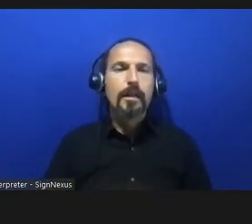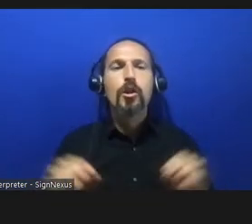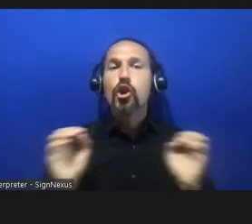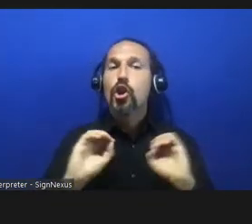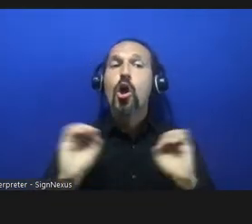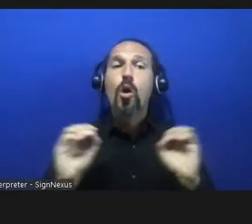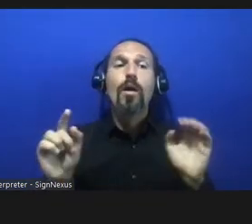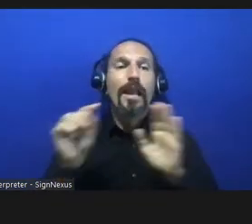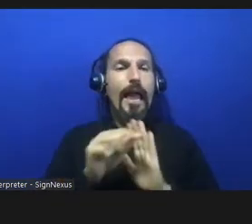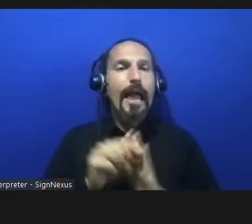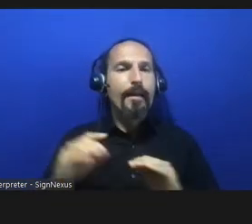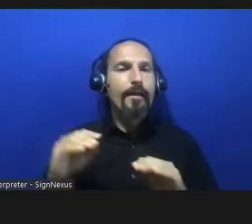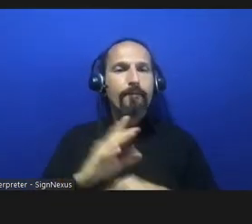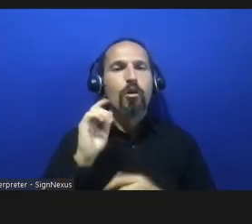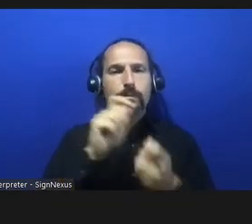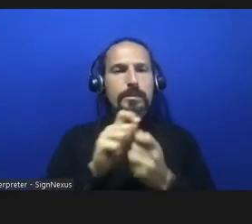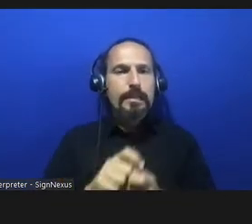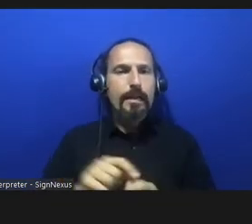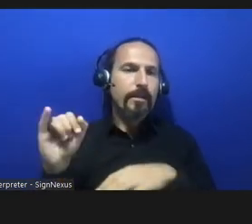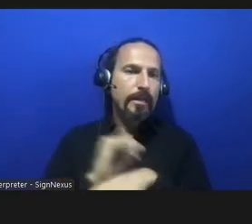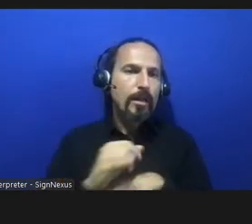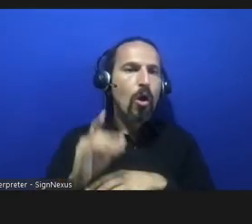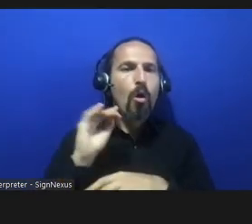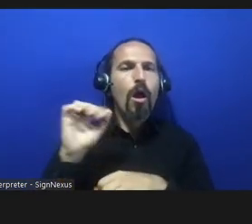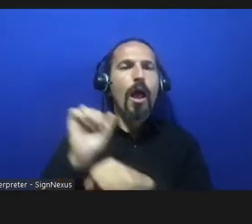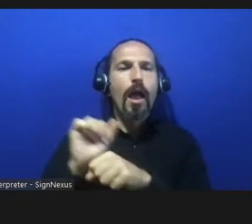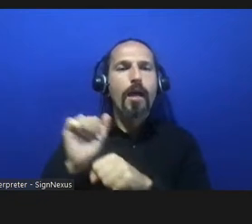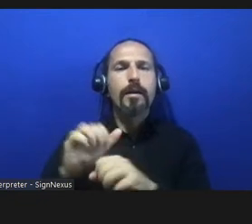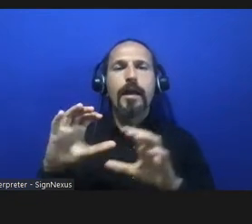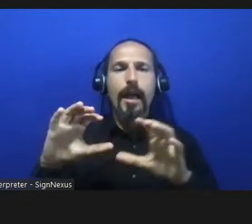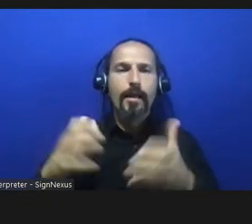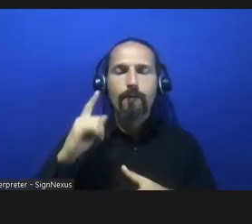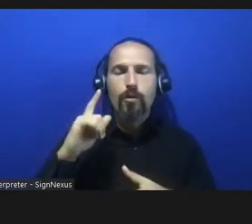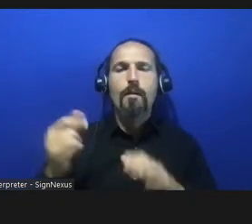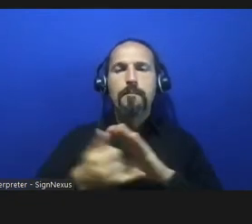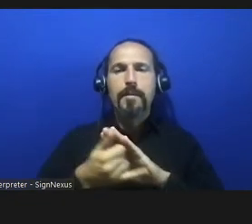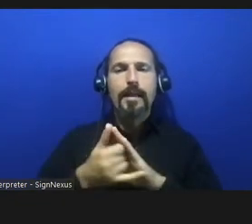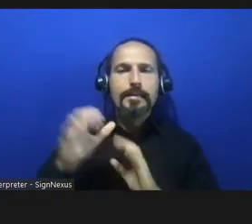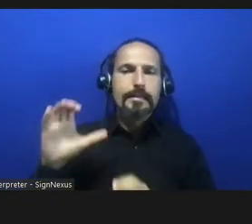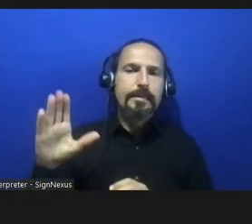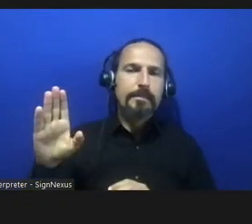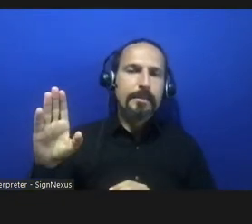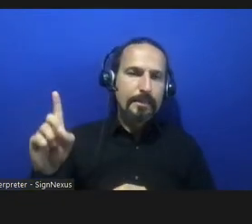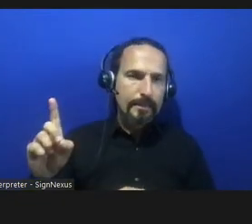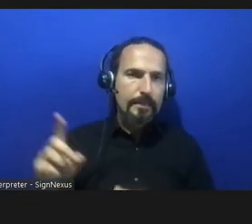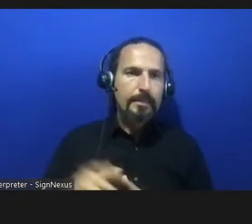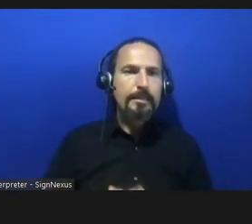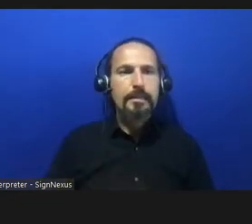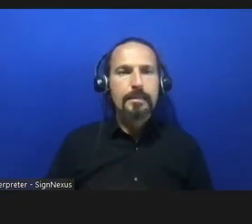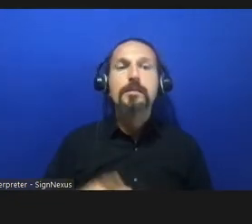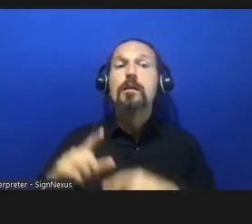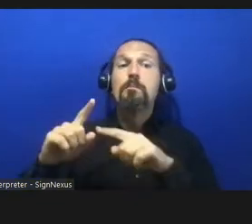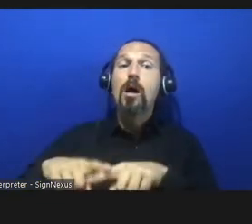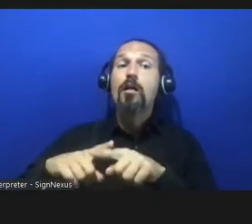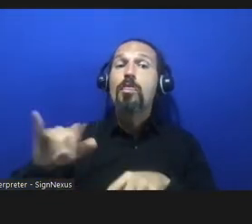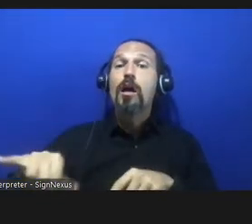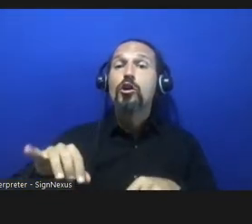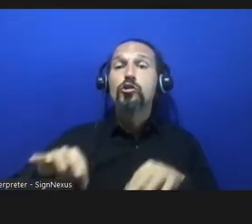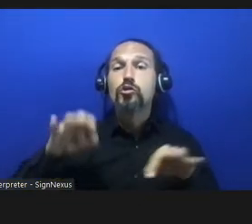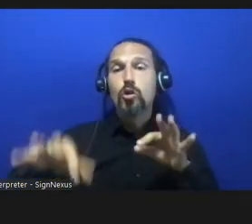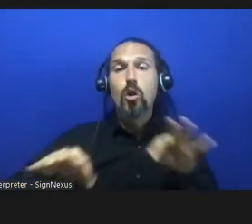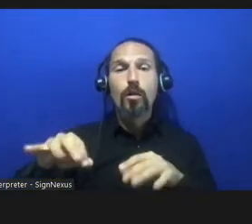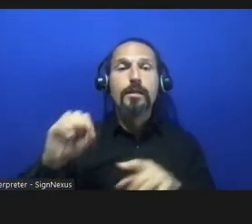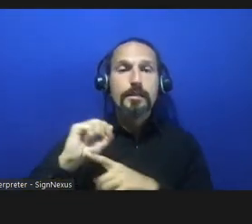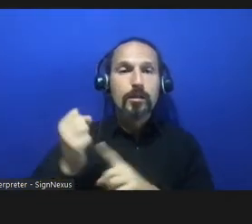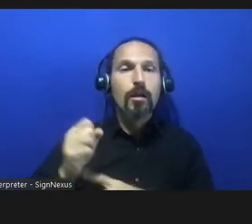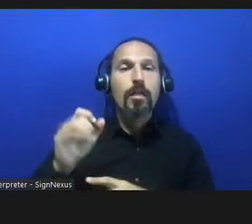adverse effects to any particular industry or occupational category in the manhattan central business district depending on the tolling scenario the